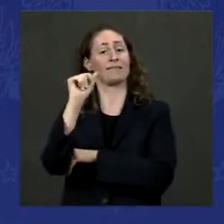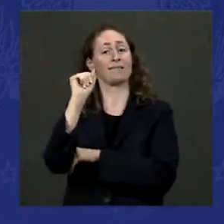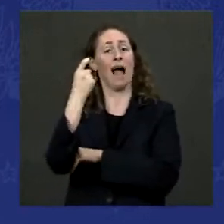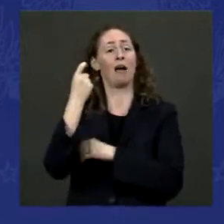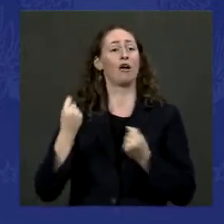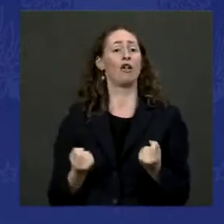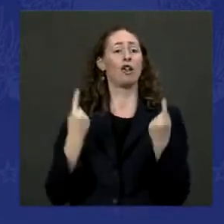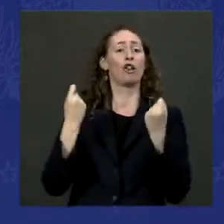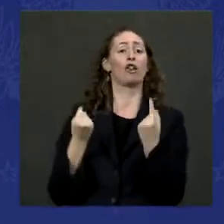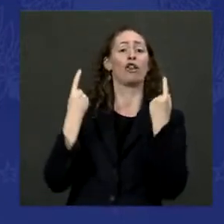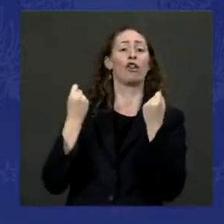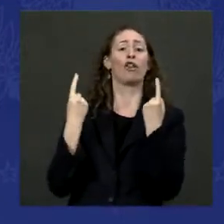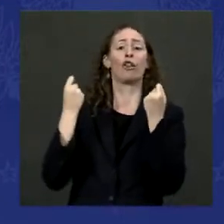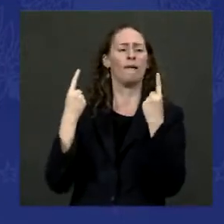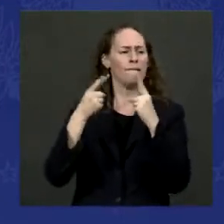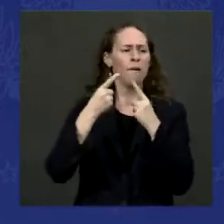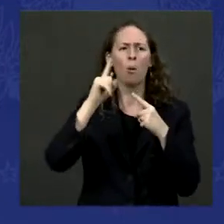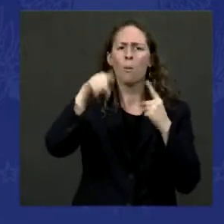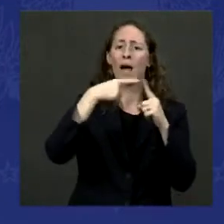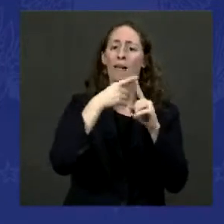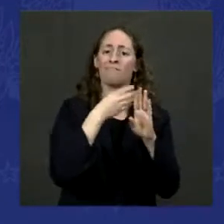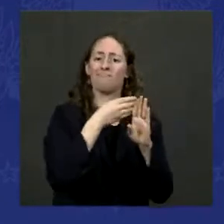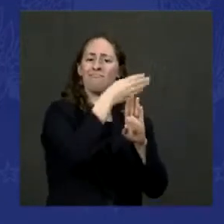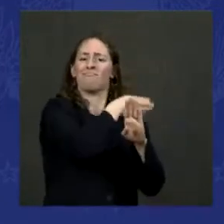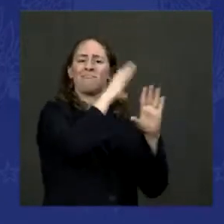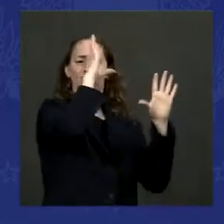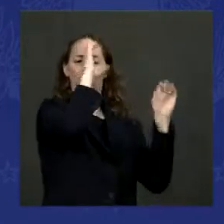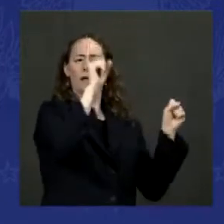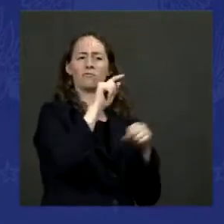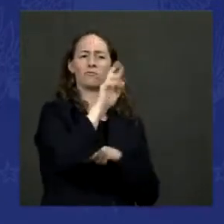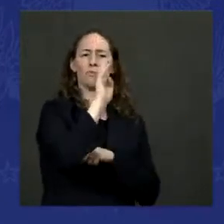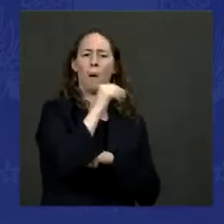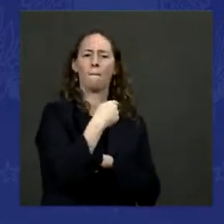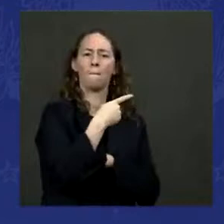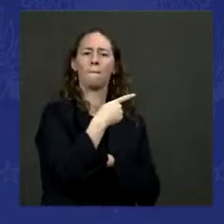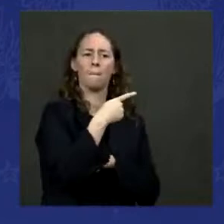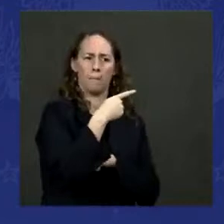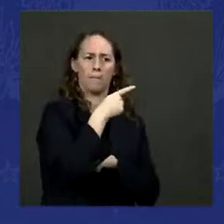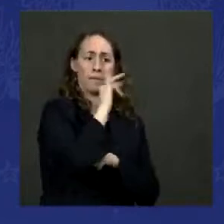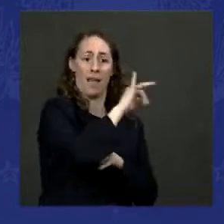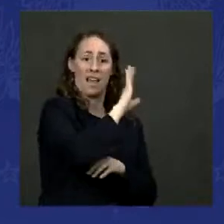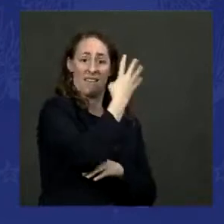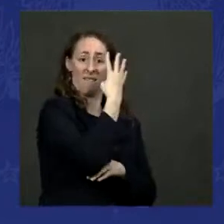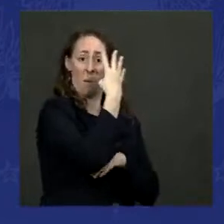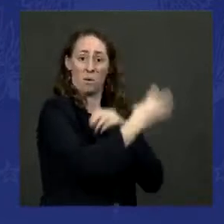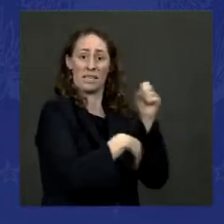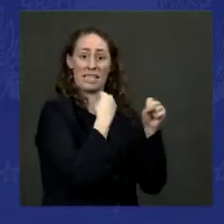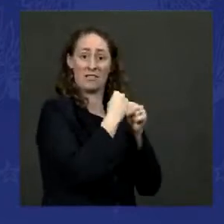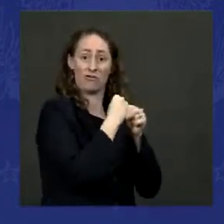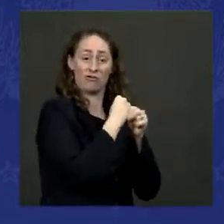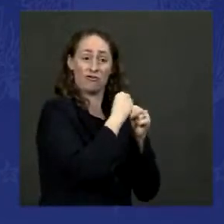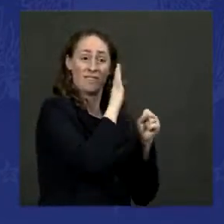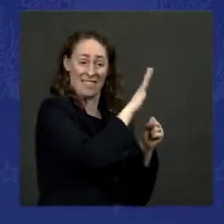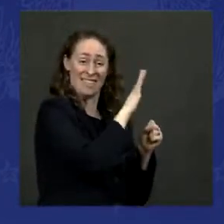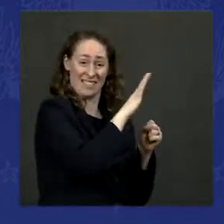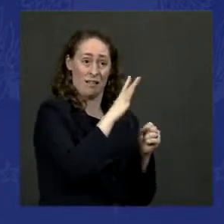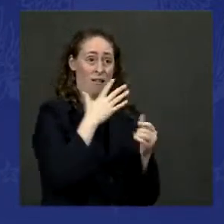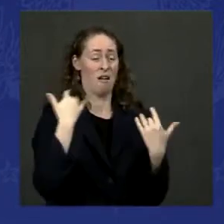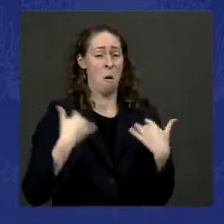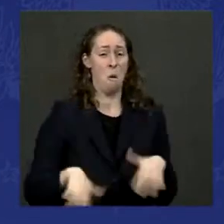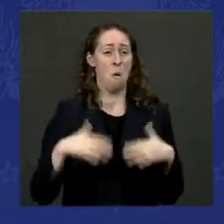the previous Trump administration. In 4 years, they incurred nearly $8